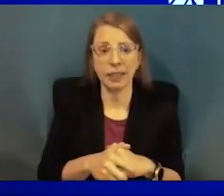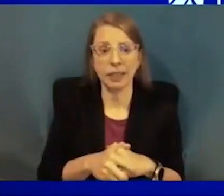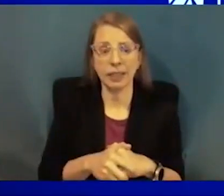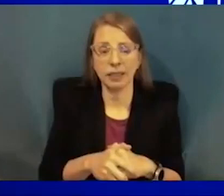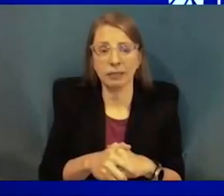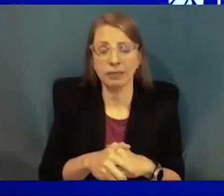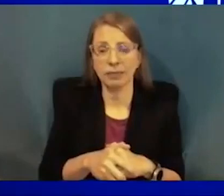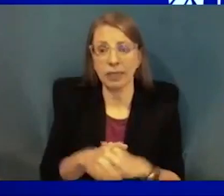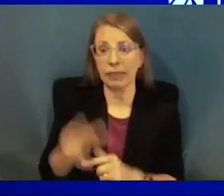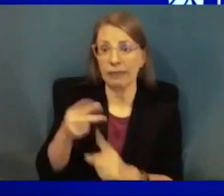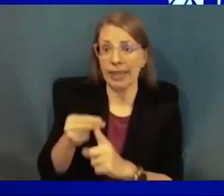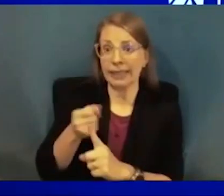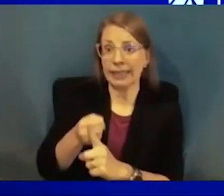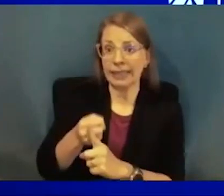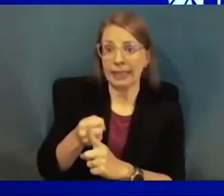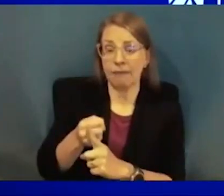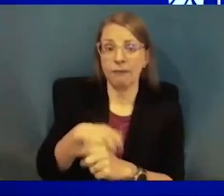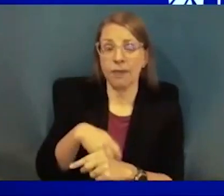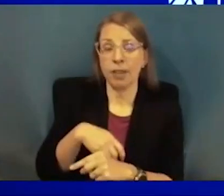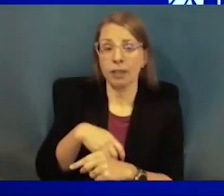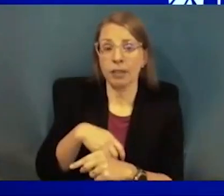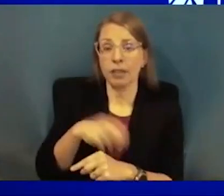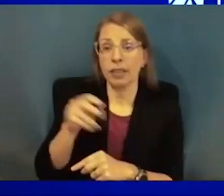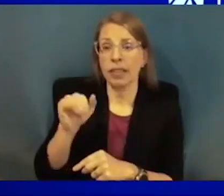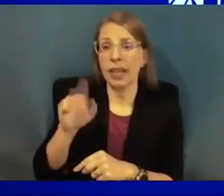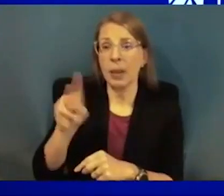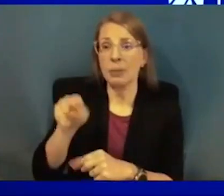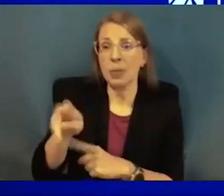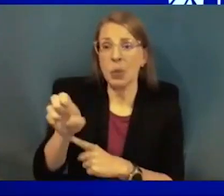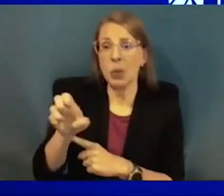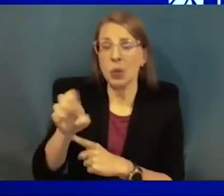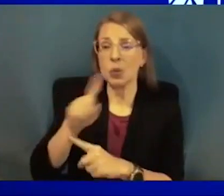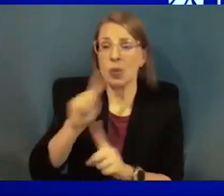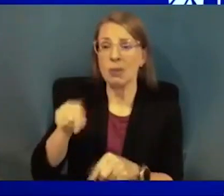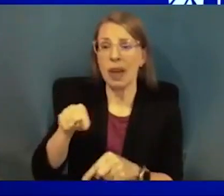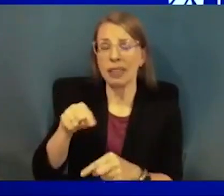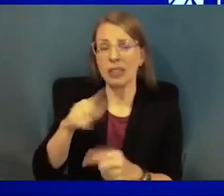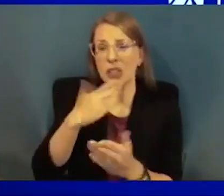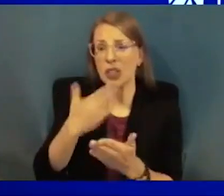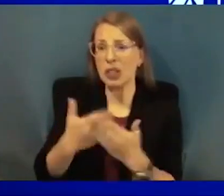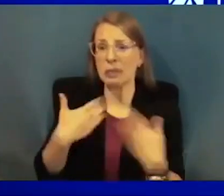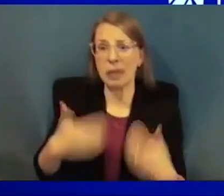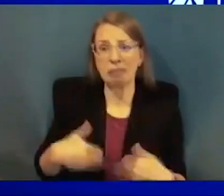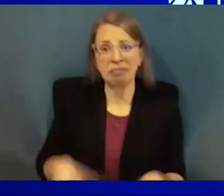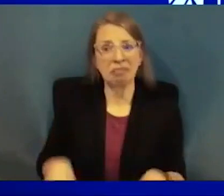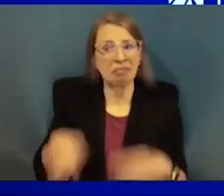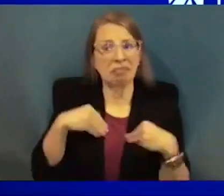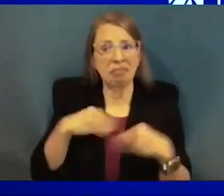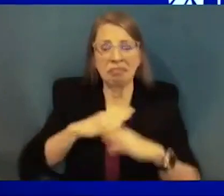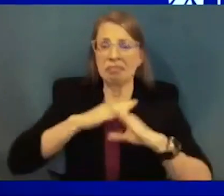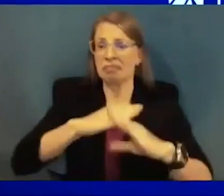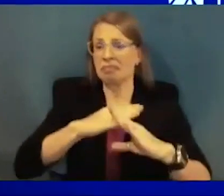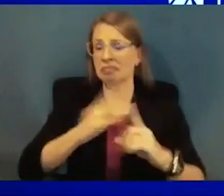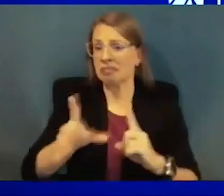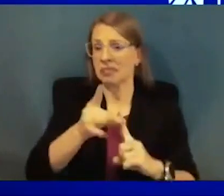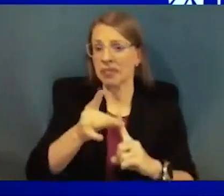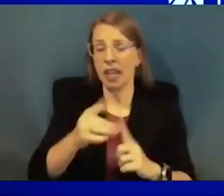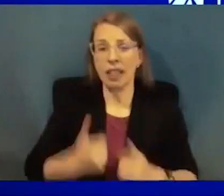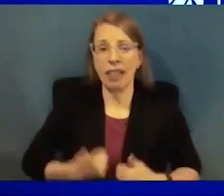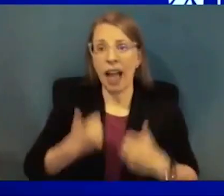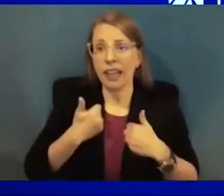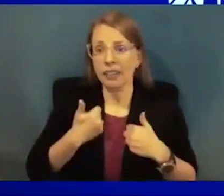good immune responses to all of the variants that we have seen, they are life-saving and preventive